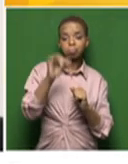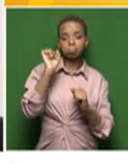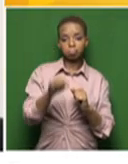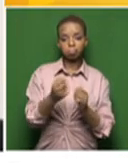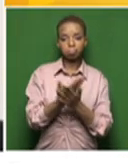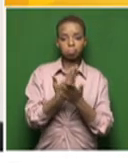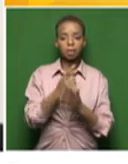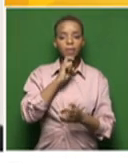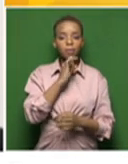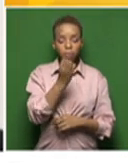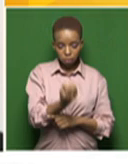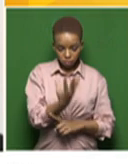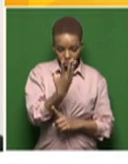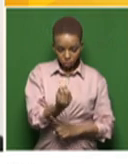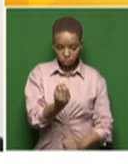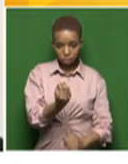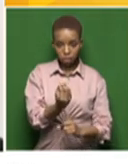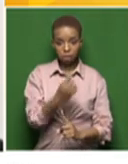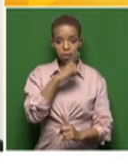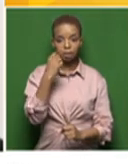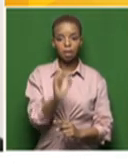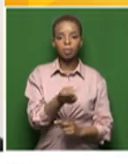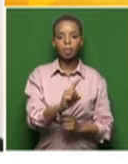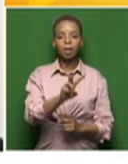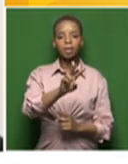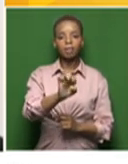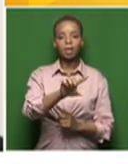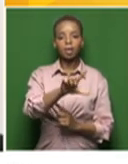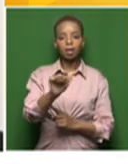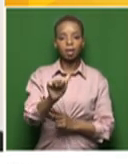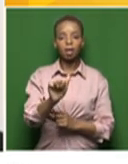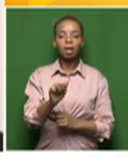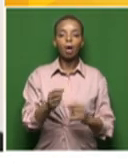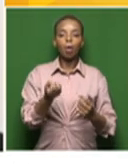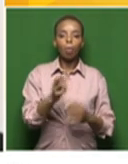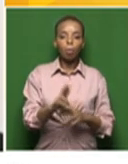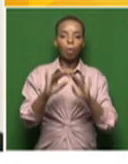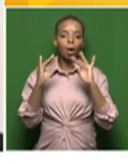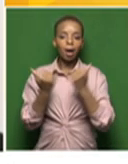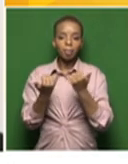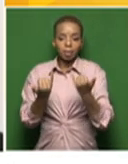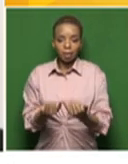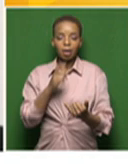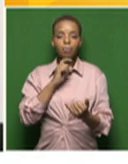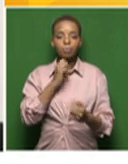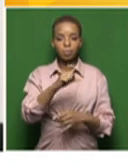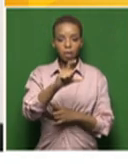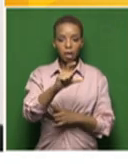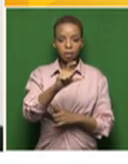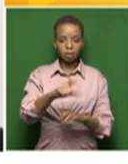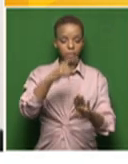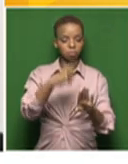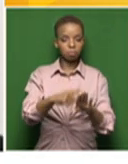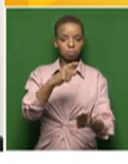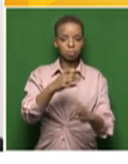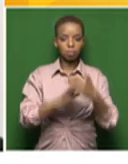is currently using a fingerprint scanner or even an access control card. So the issue with most access control cards is they use a